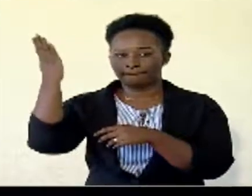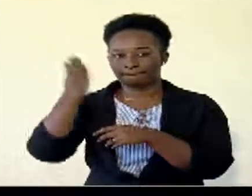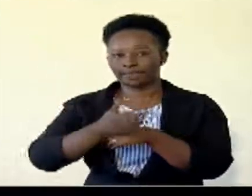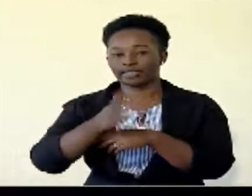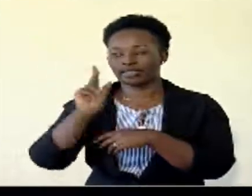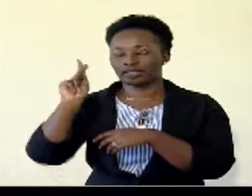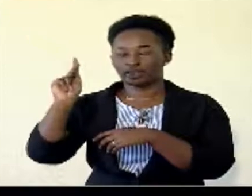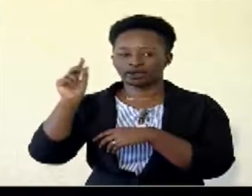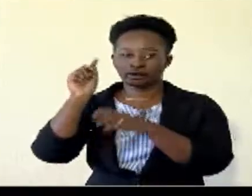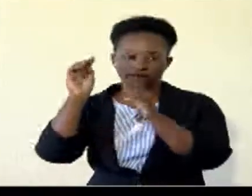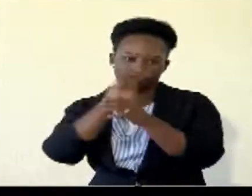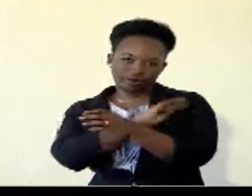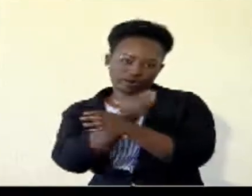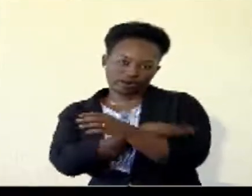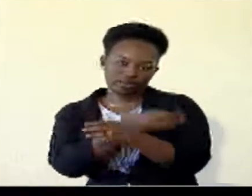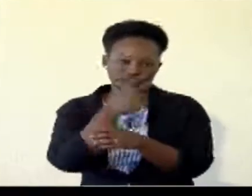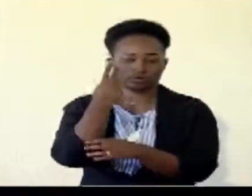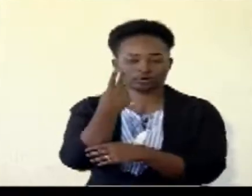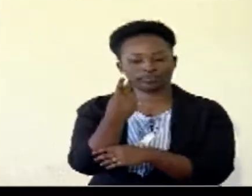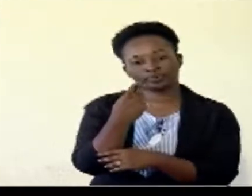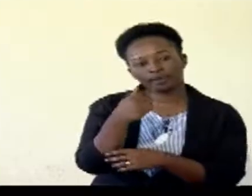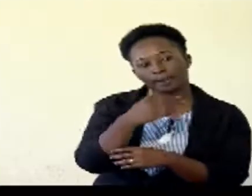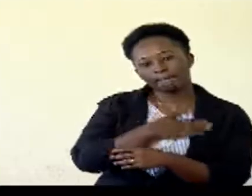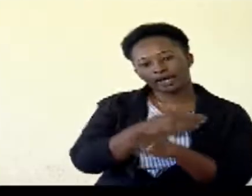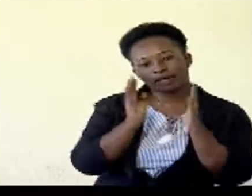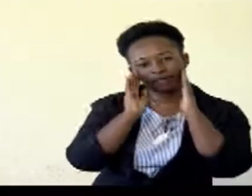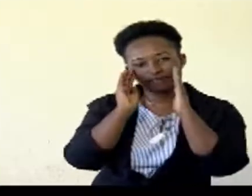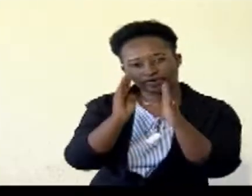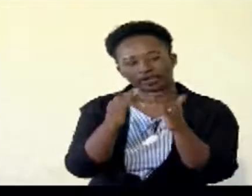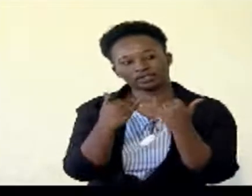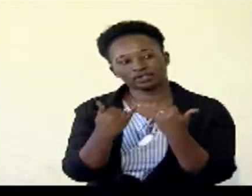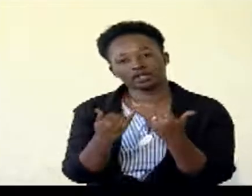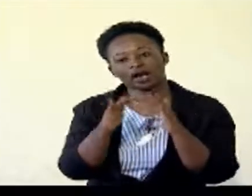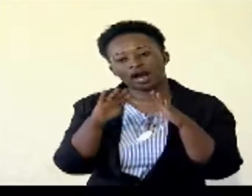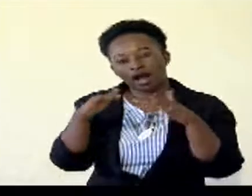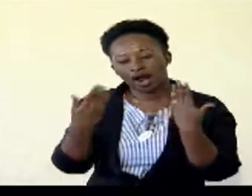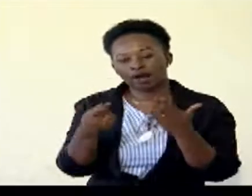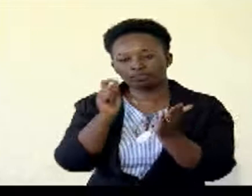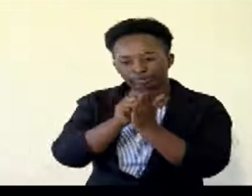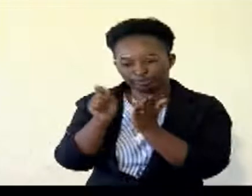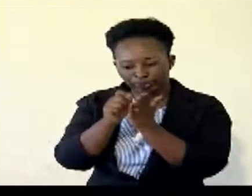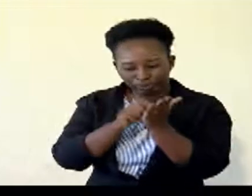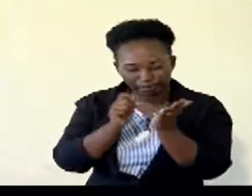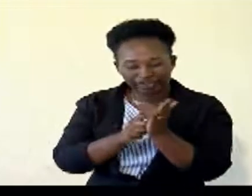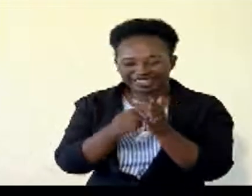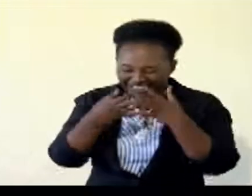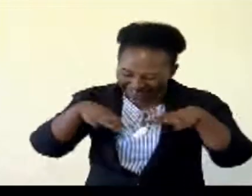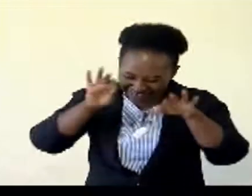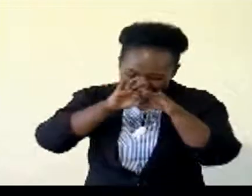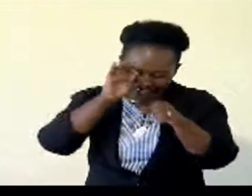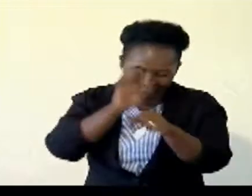to get G. My major focus is how to press this on a calculator. That's my major